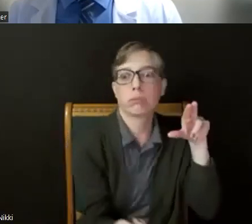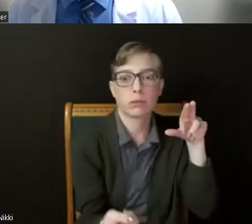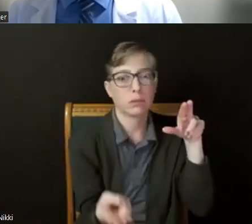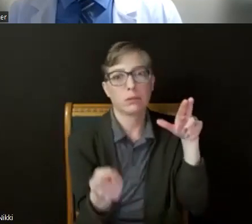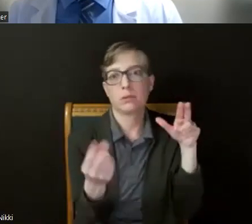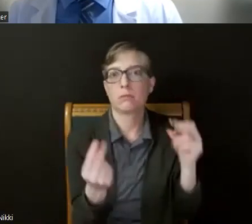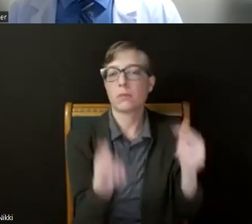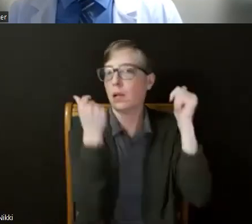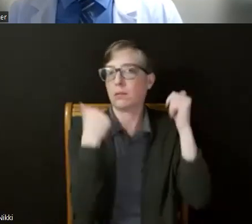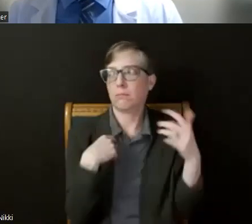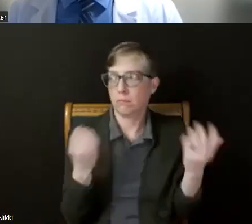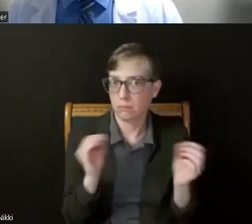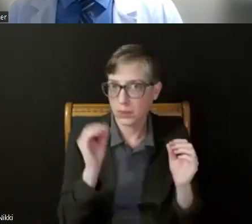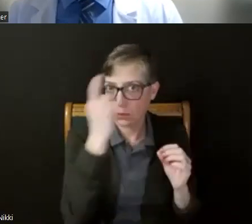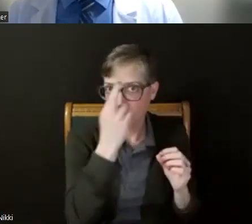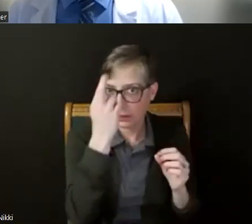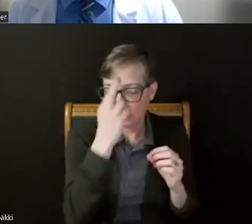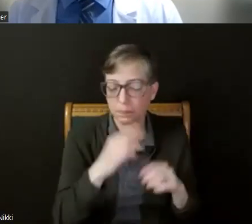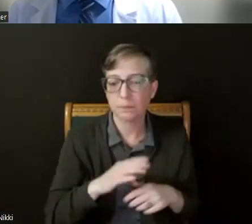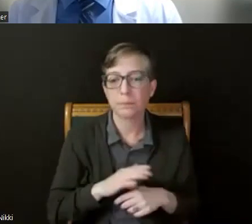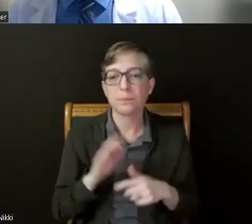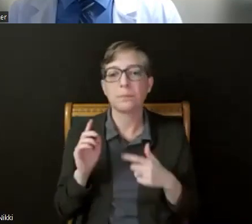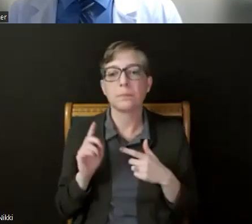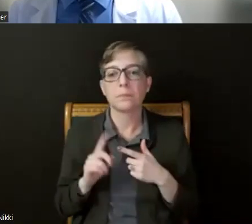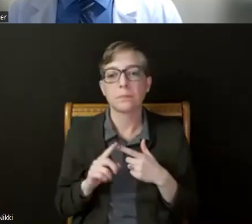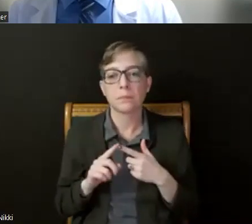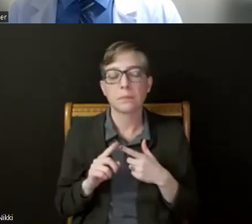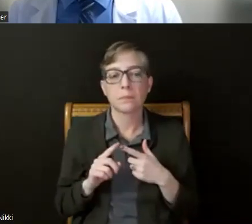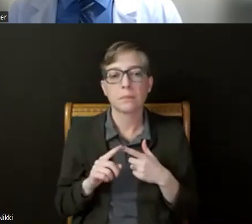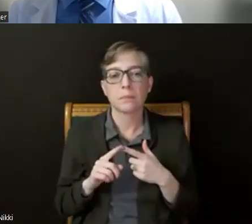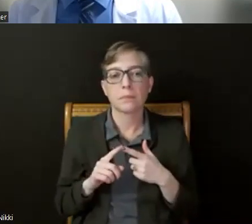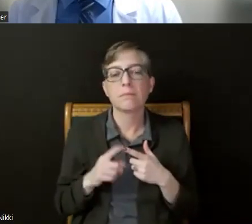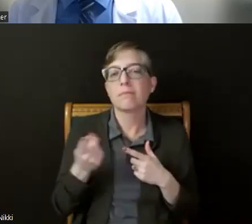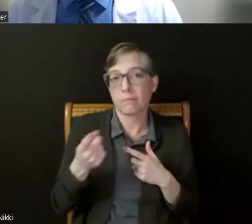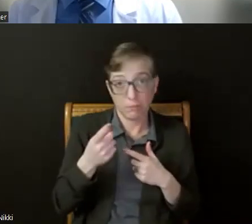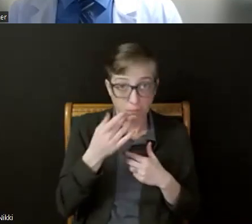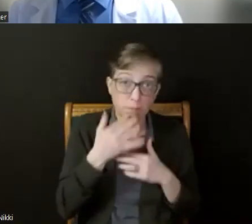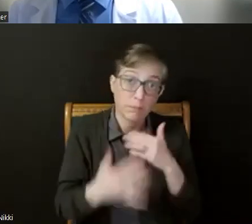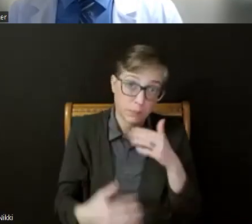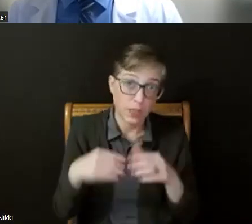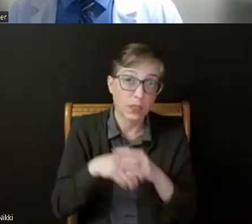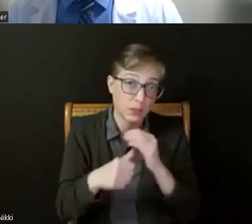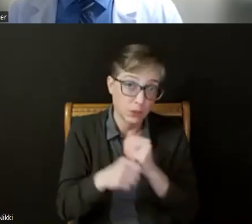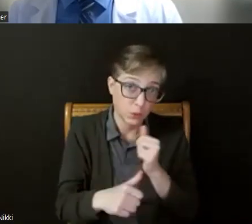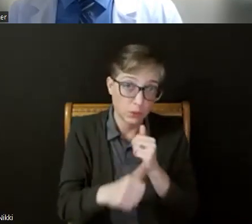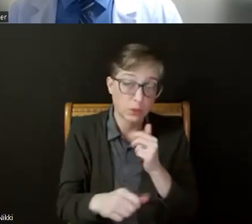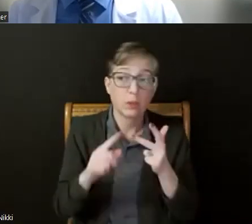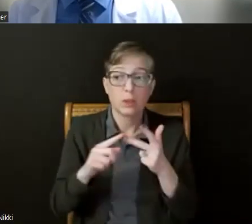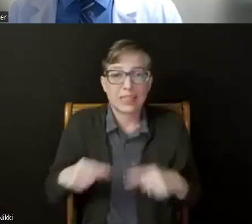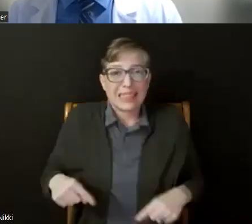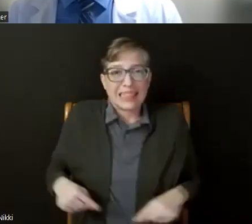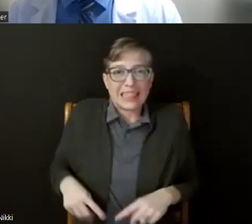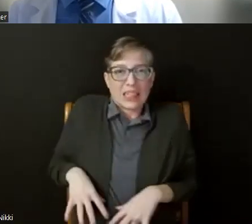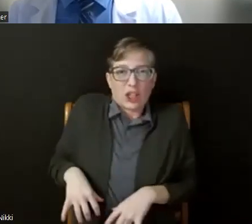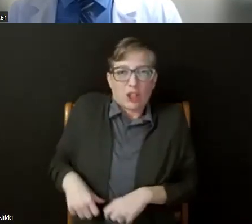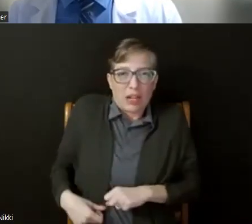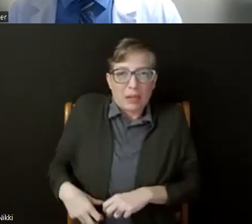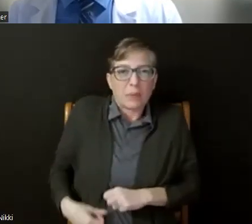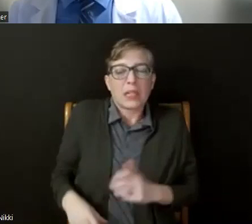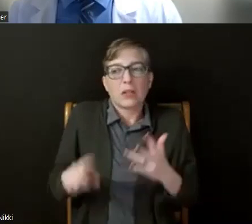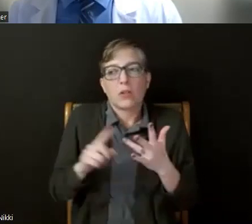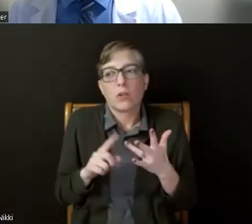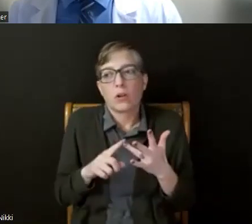weight. Like Chris said, if Dr. Walker said, if there's blood in your stool, abdominal cramping, inability to tolerate a diet like